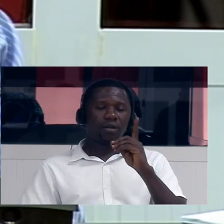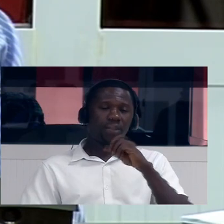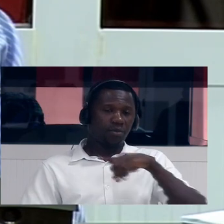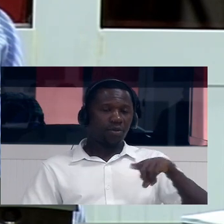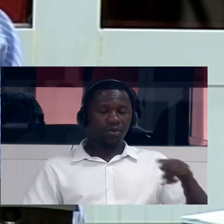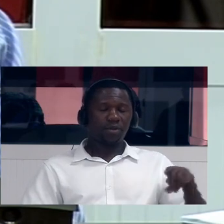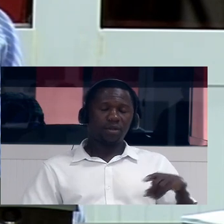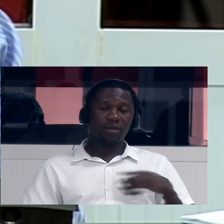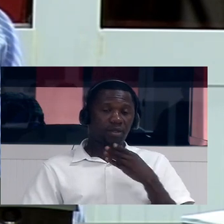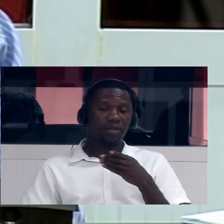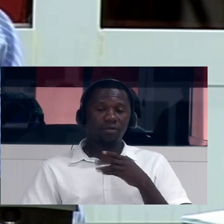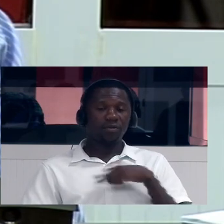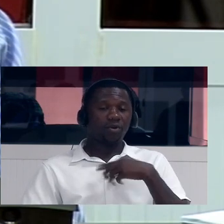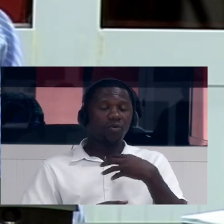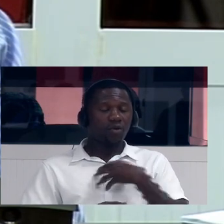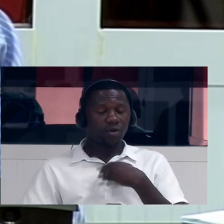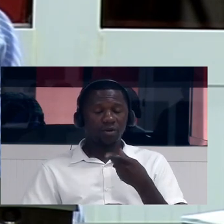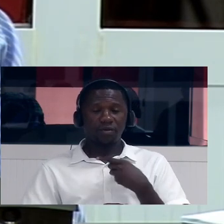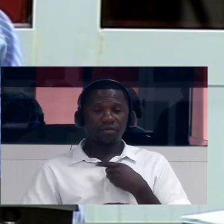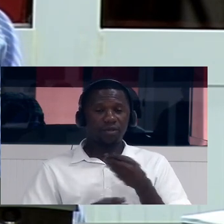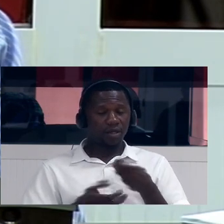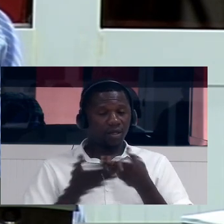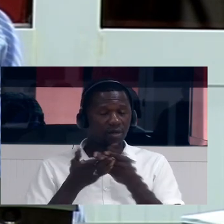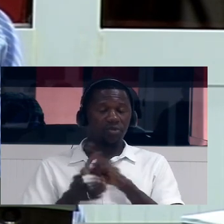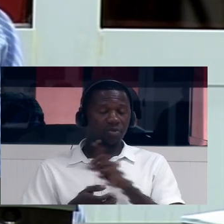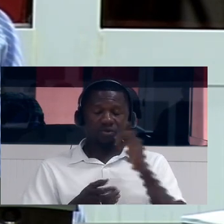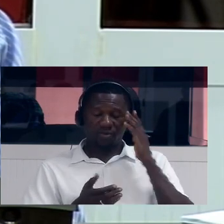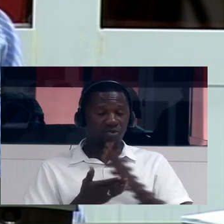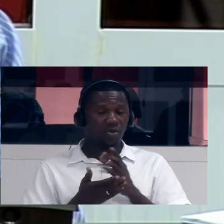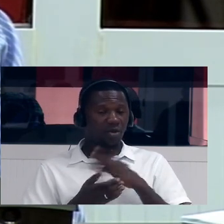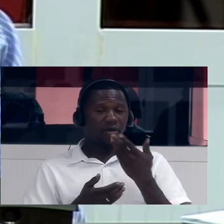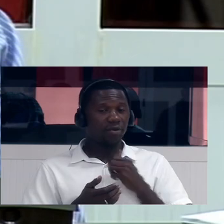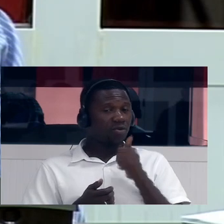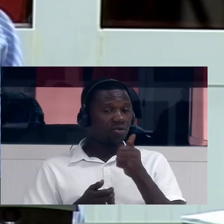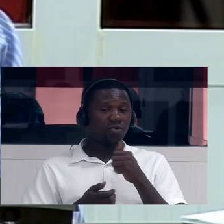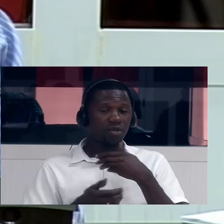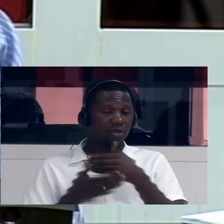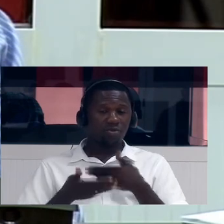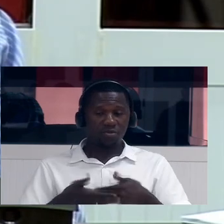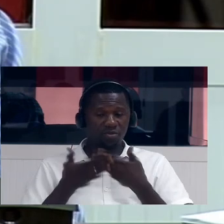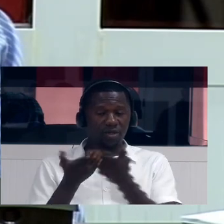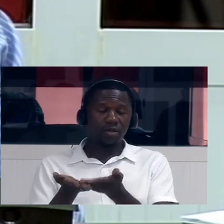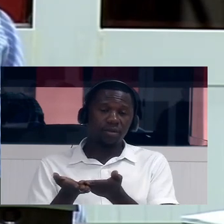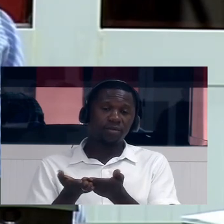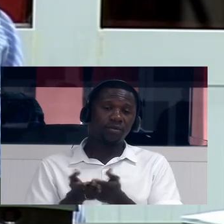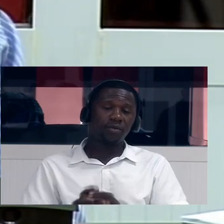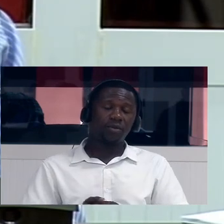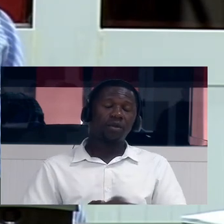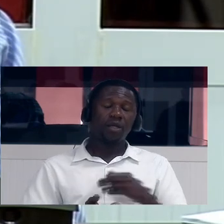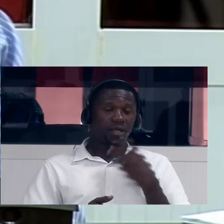want of evidence, I am not sure whether we have a good case to present. Huh? So I said, but if there is a case to be